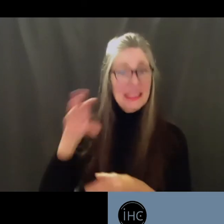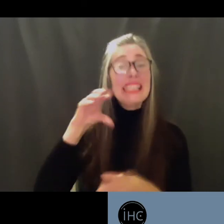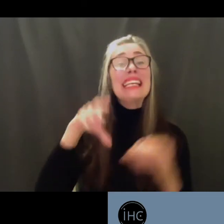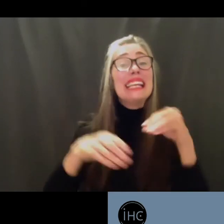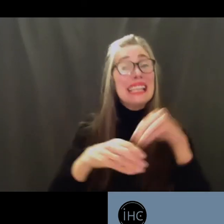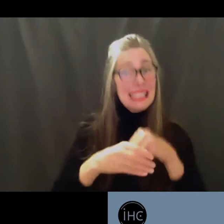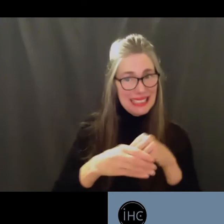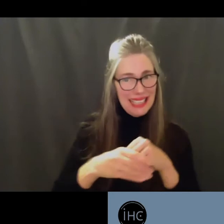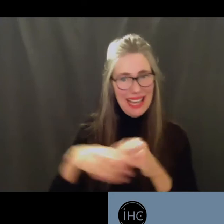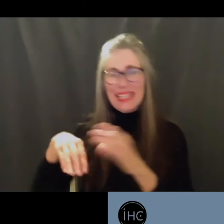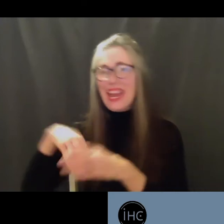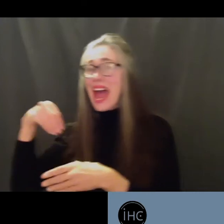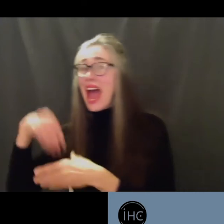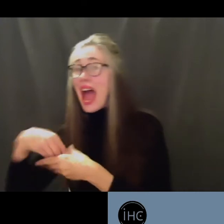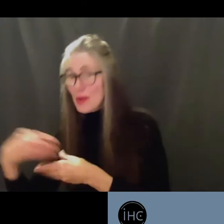away from this